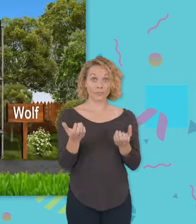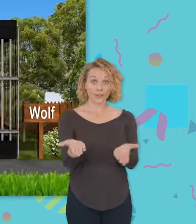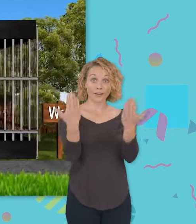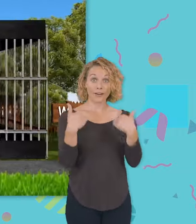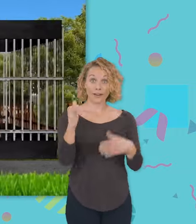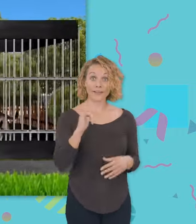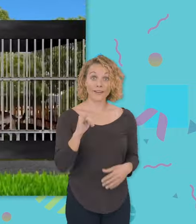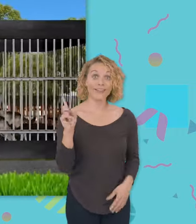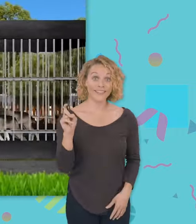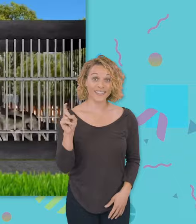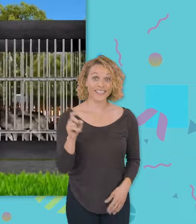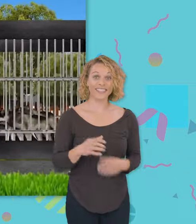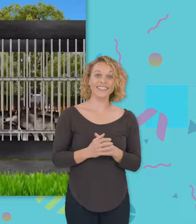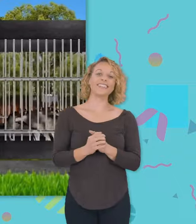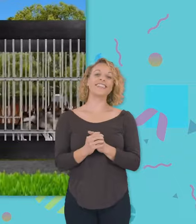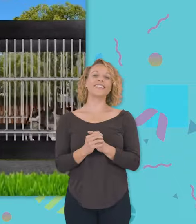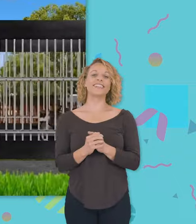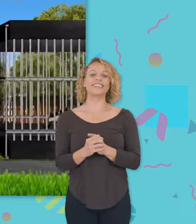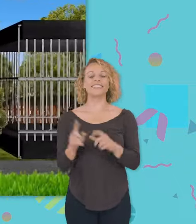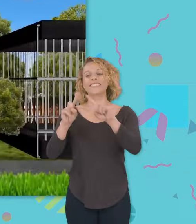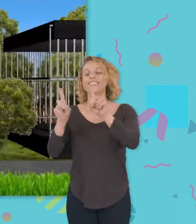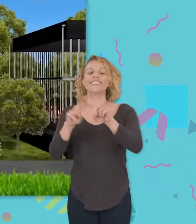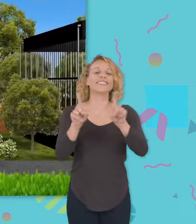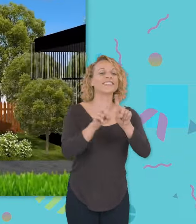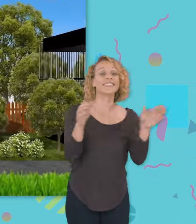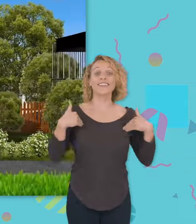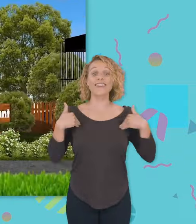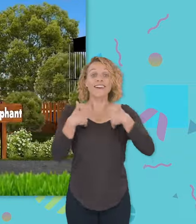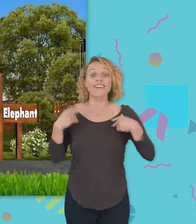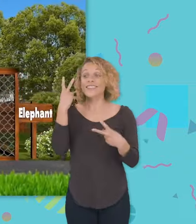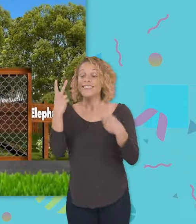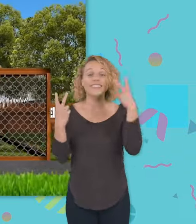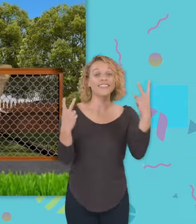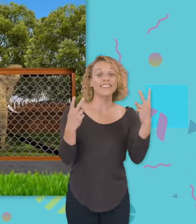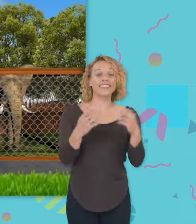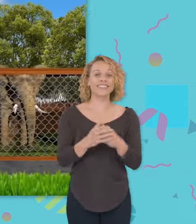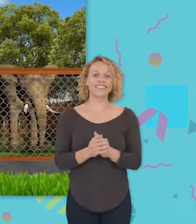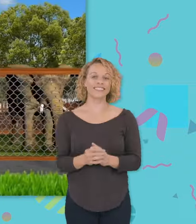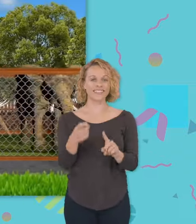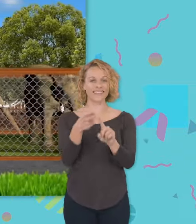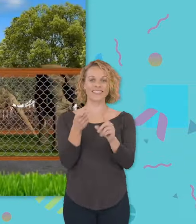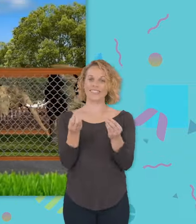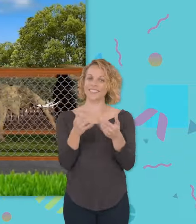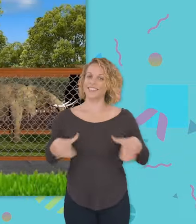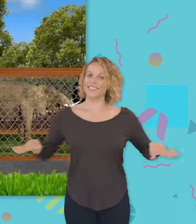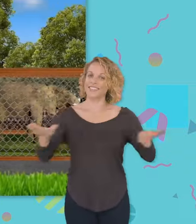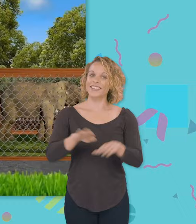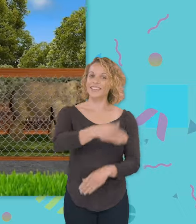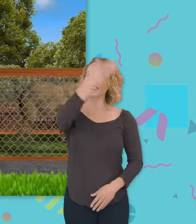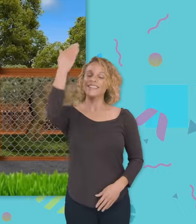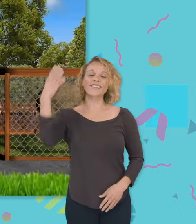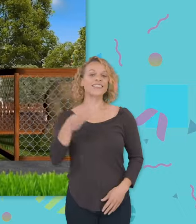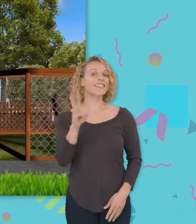Would you like to come too? So many animals to see, from the land,